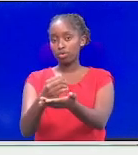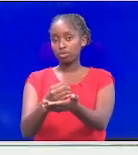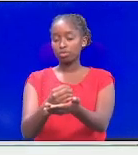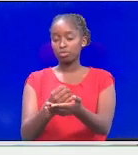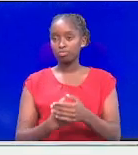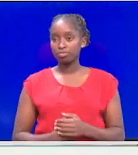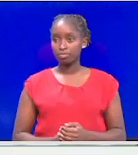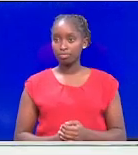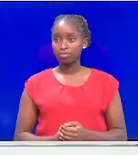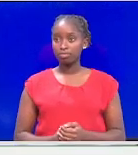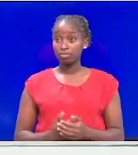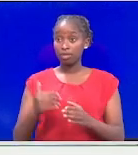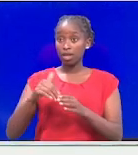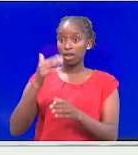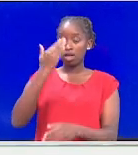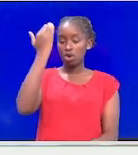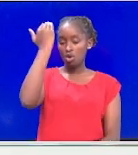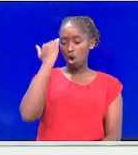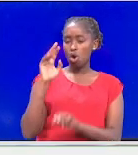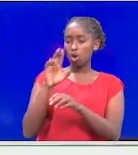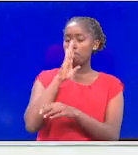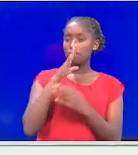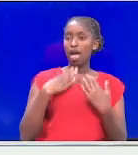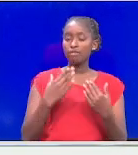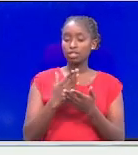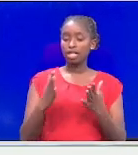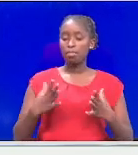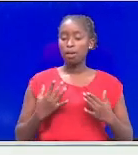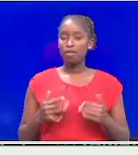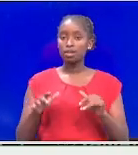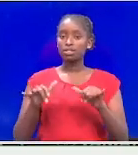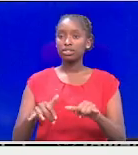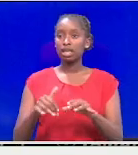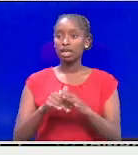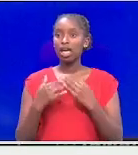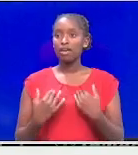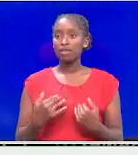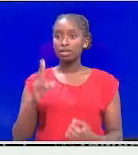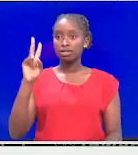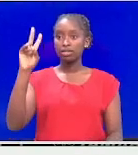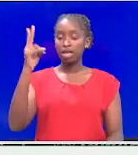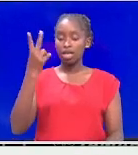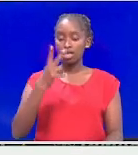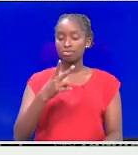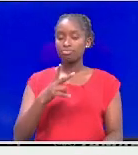and the courts seemingly to be among the remaining survival tactic for the second in command.